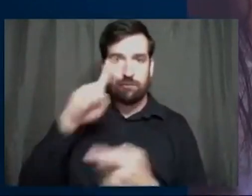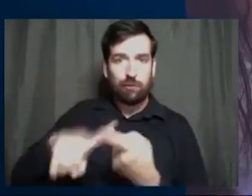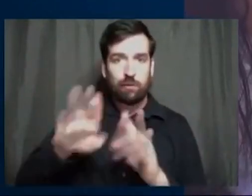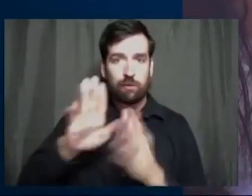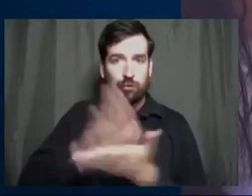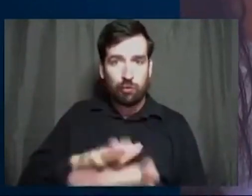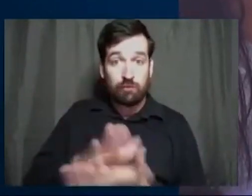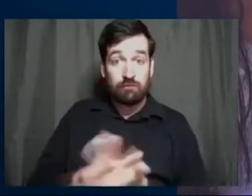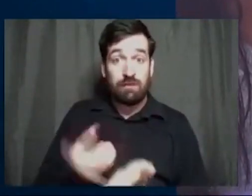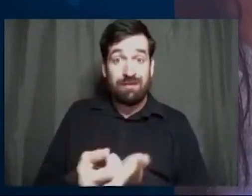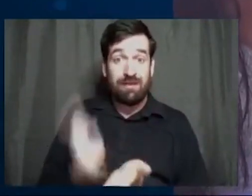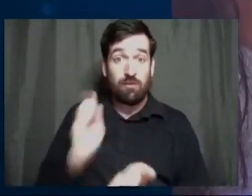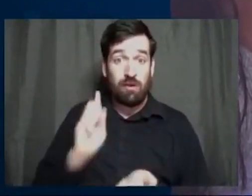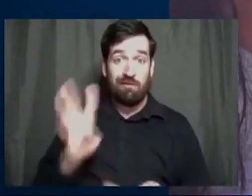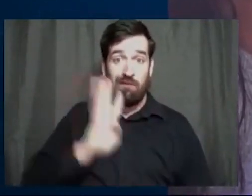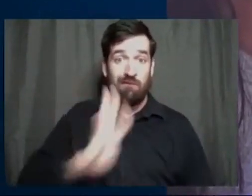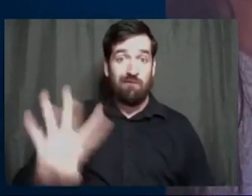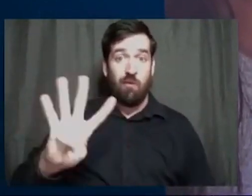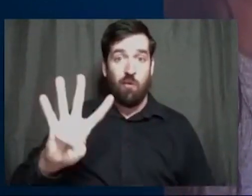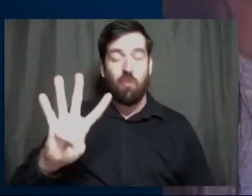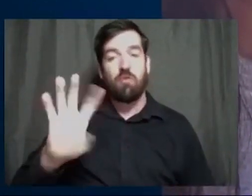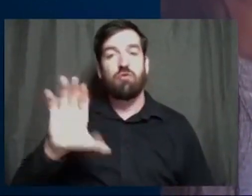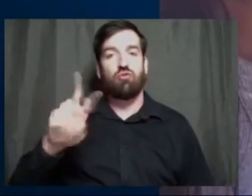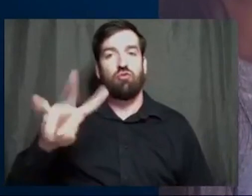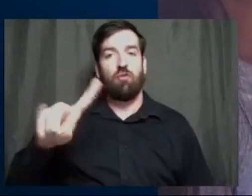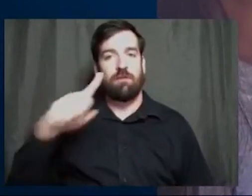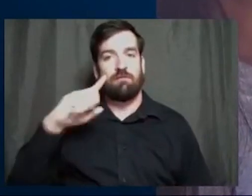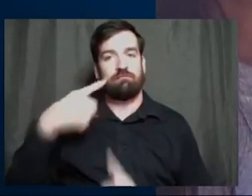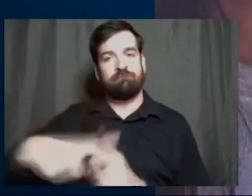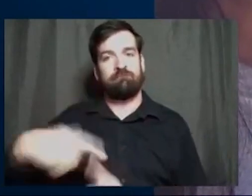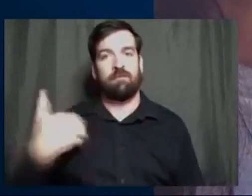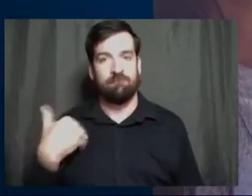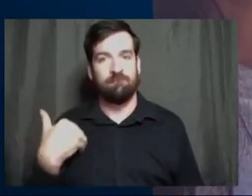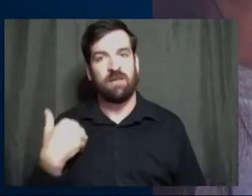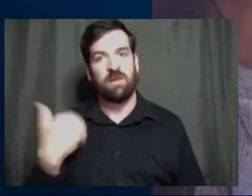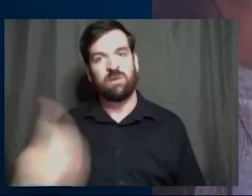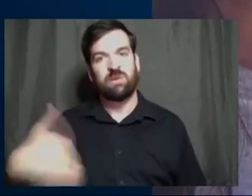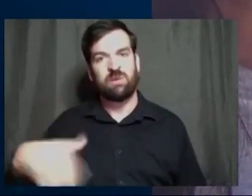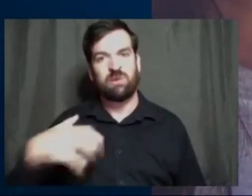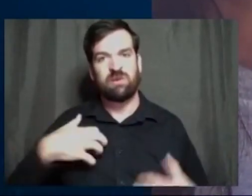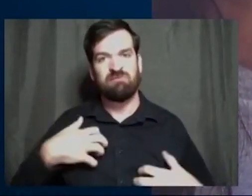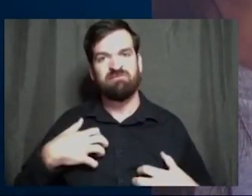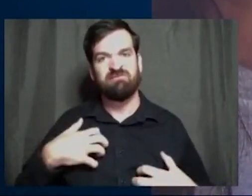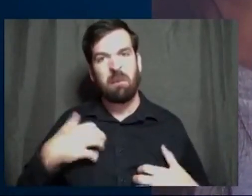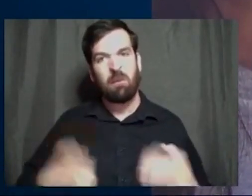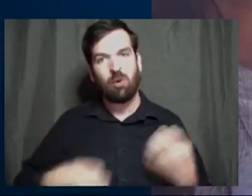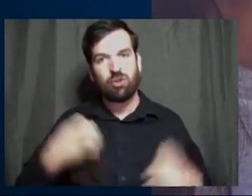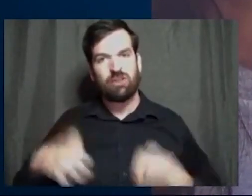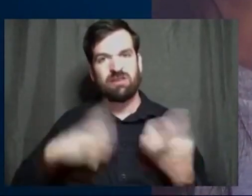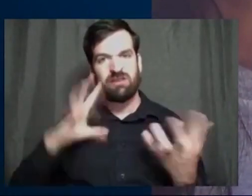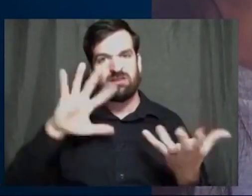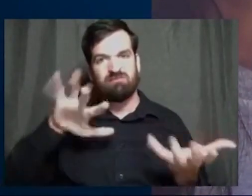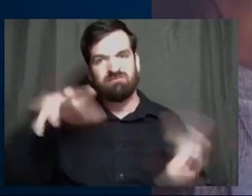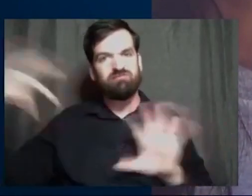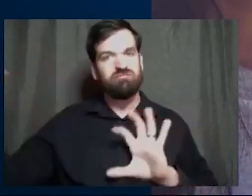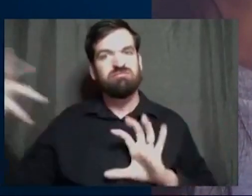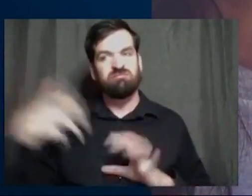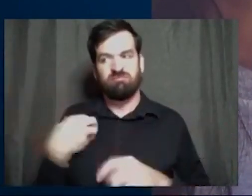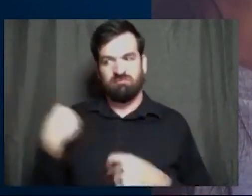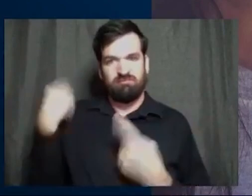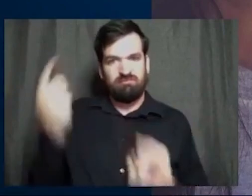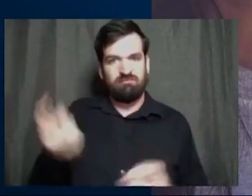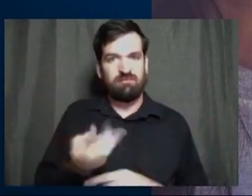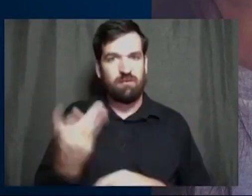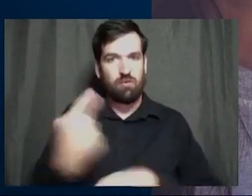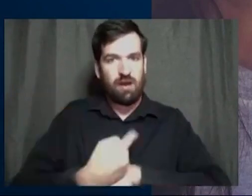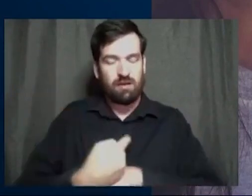her 4-year-old turned up COVID positive. It's been a roller coaster of emotions, as you can imagine, for their family just in a matter of days. But we're going to talk with her, and we're going